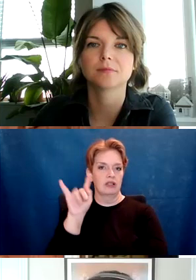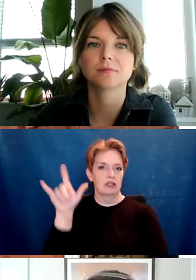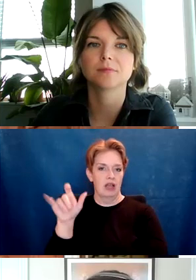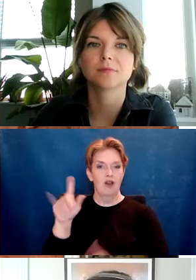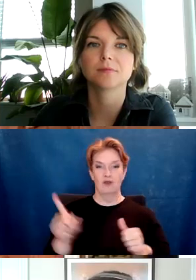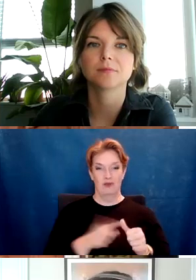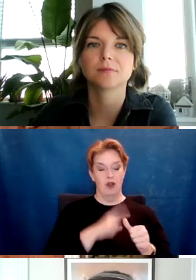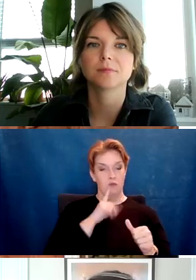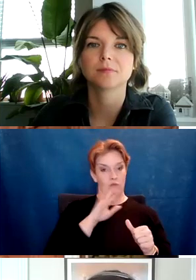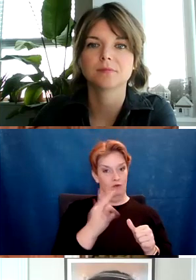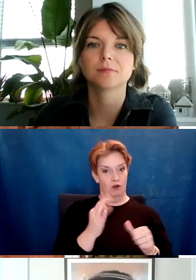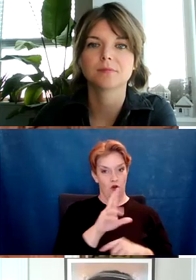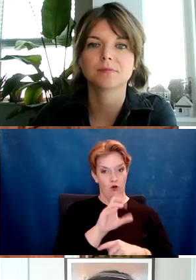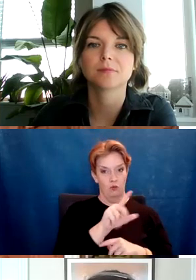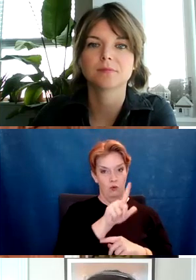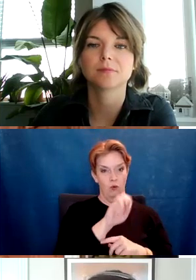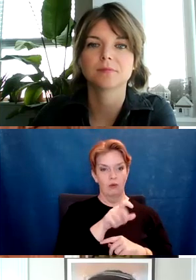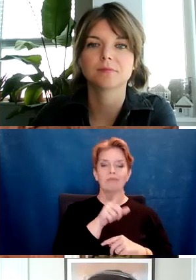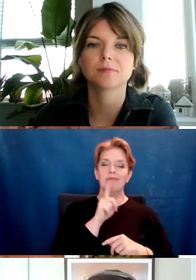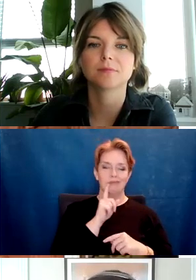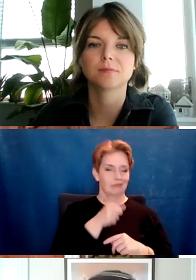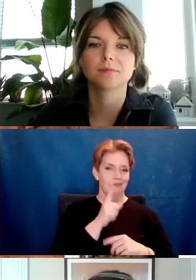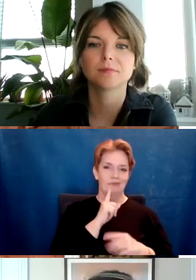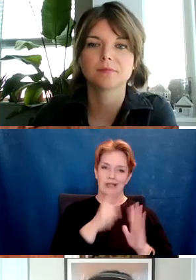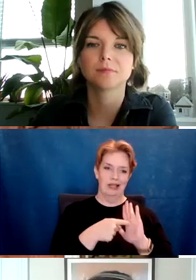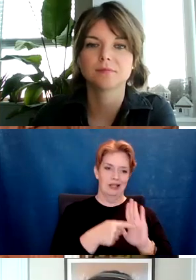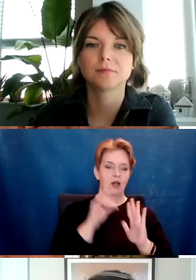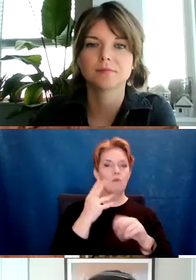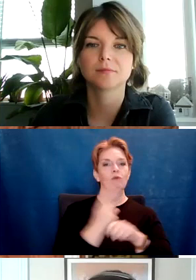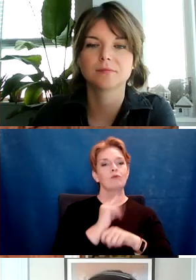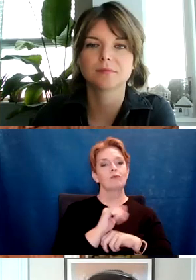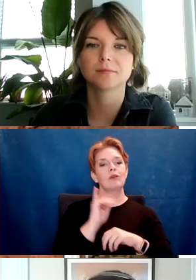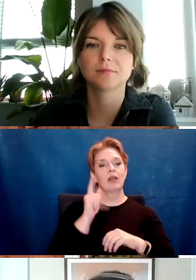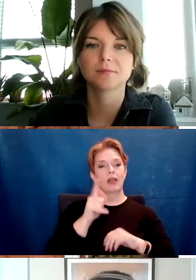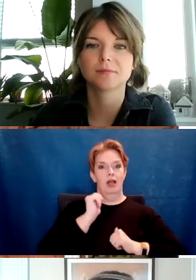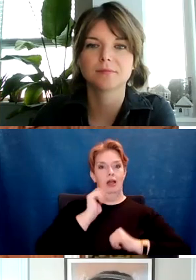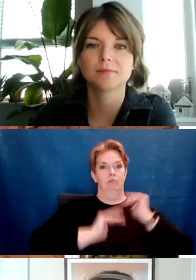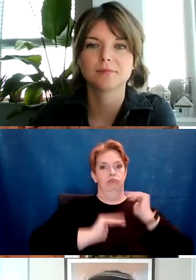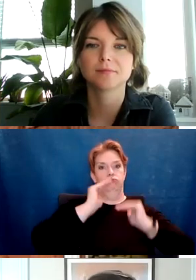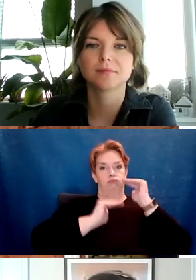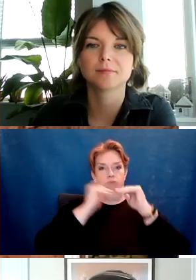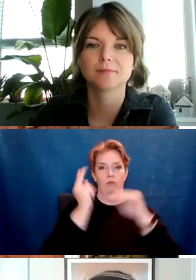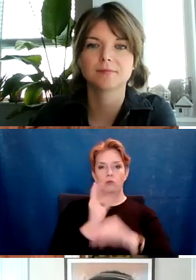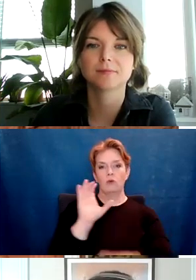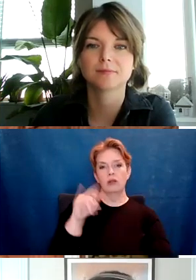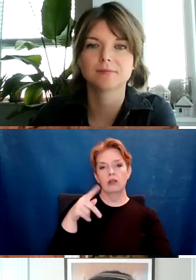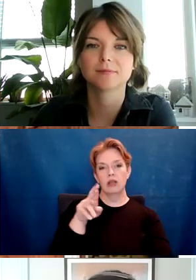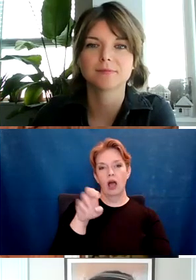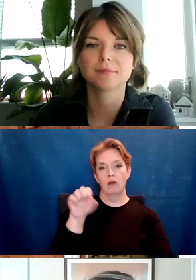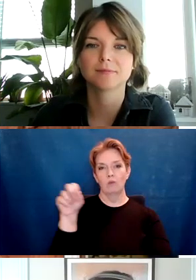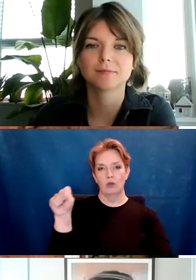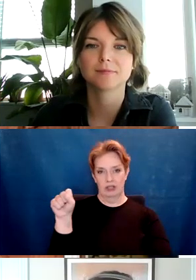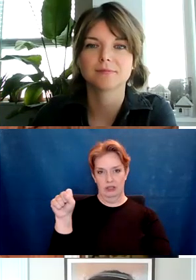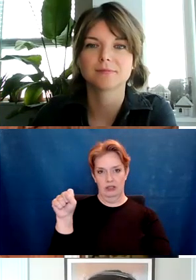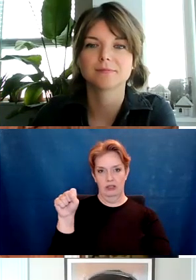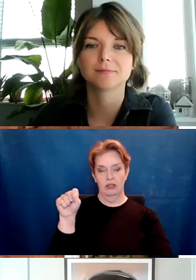is a signature example of builders using the traditional method of erecting the structure with cypress beams and then filling in the